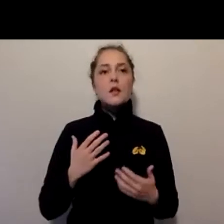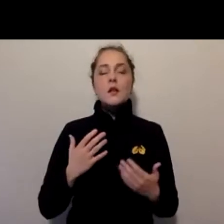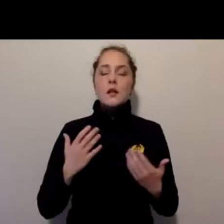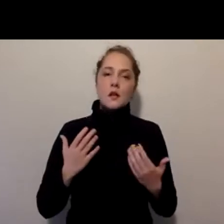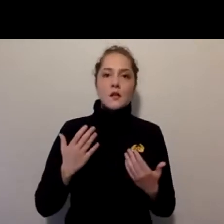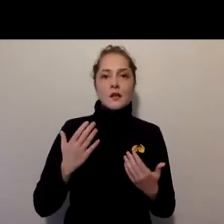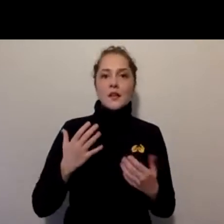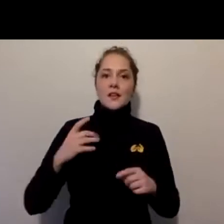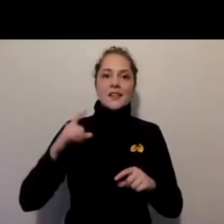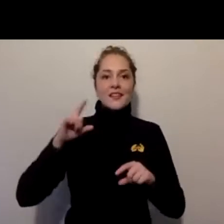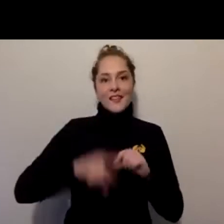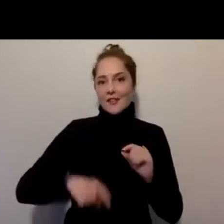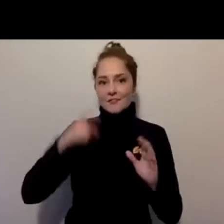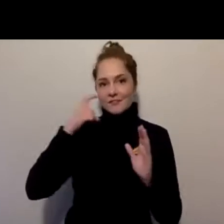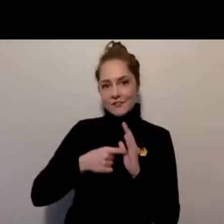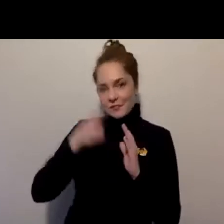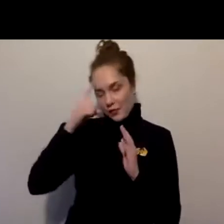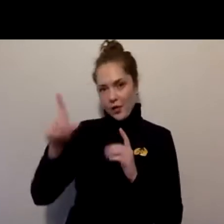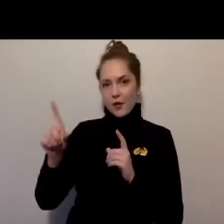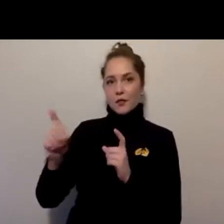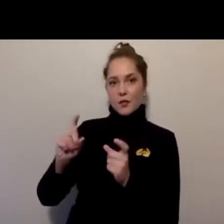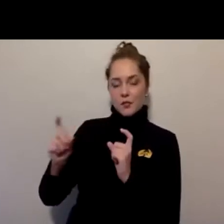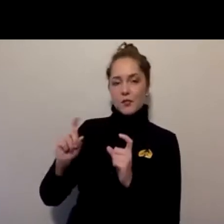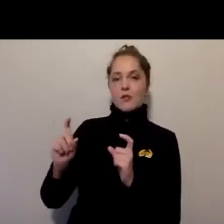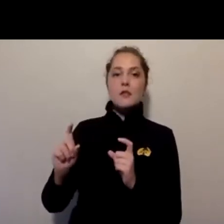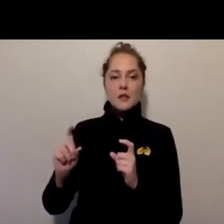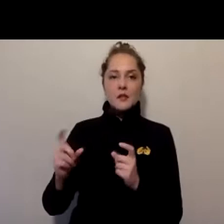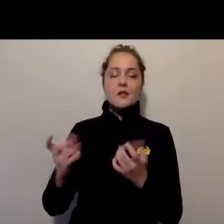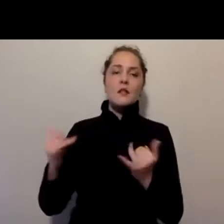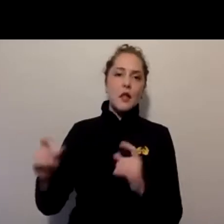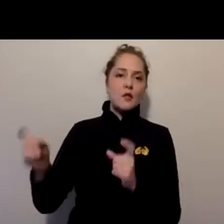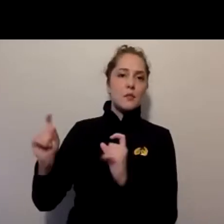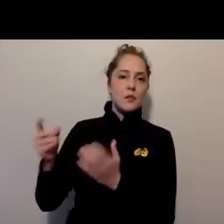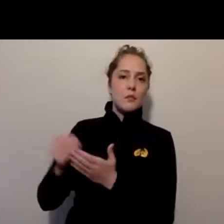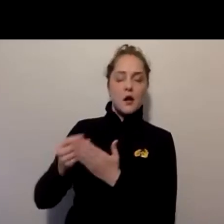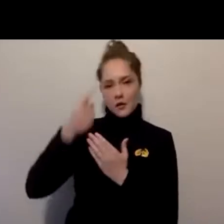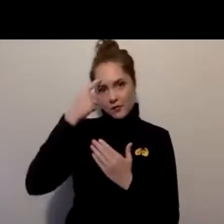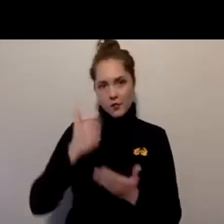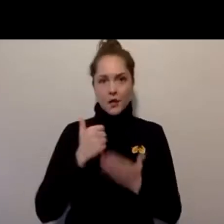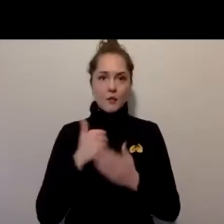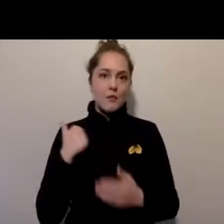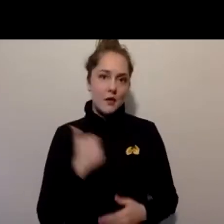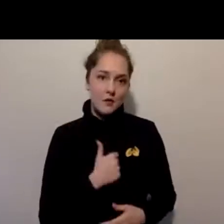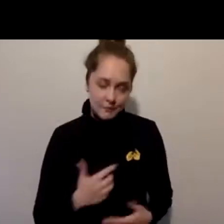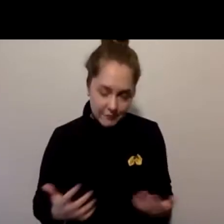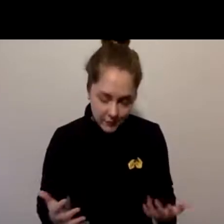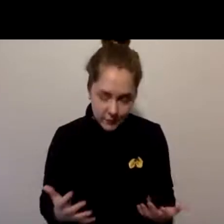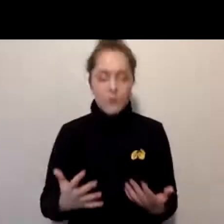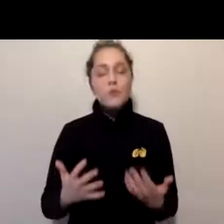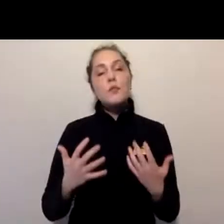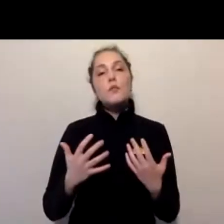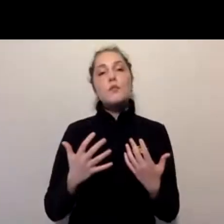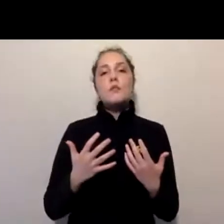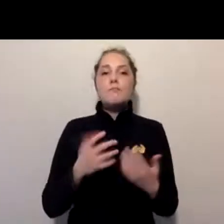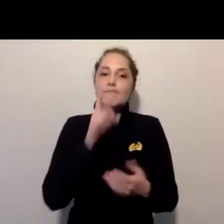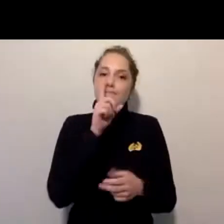could not get recognition for their contributions, contributed financially to make this effort possible. So we want to